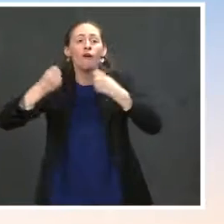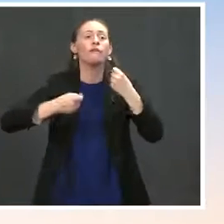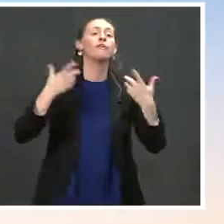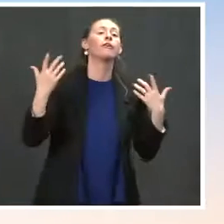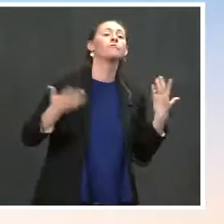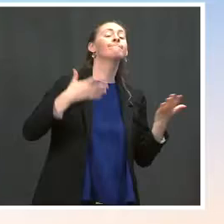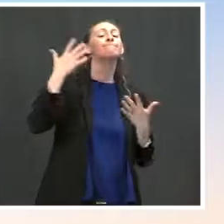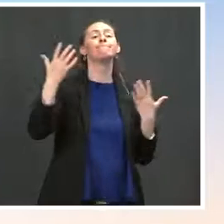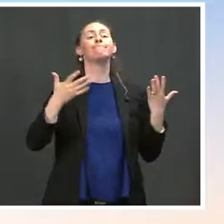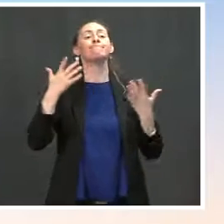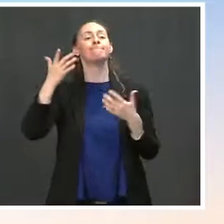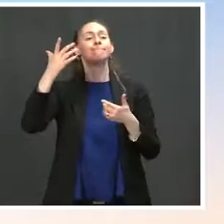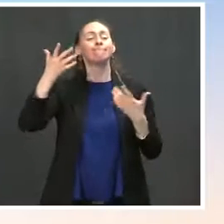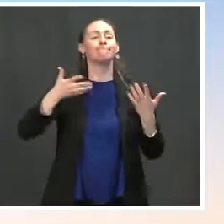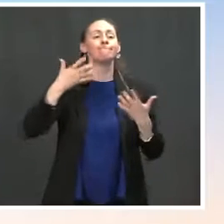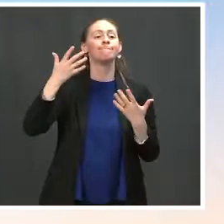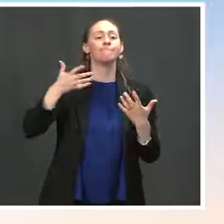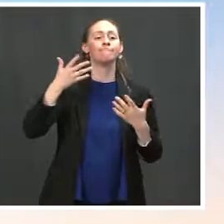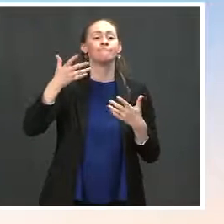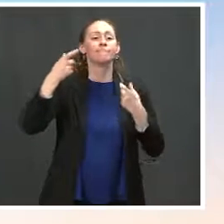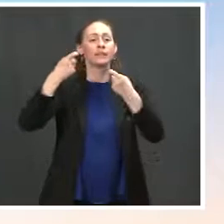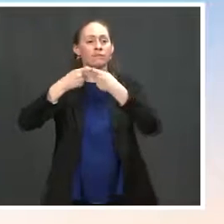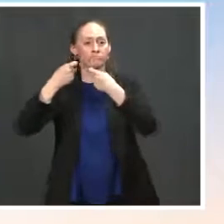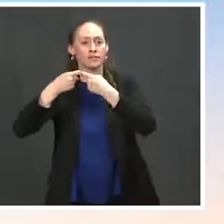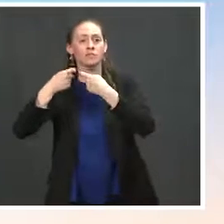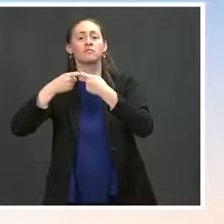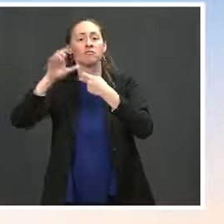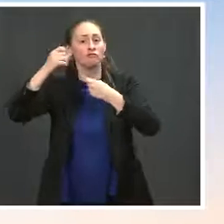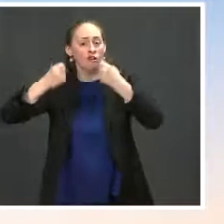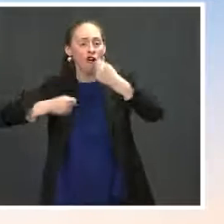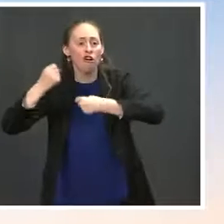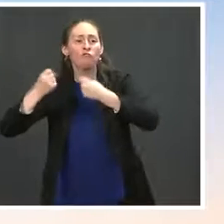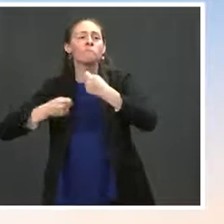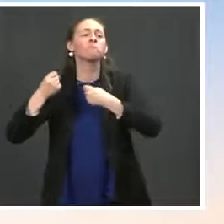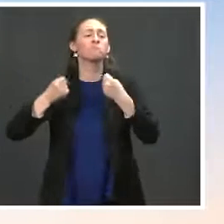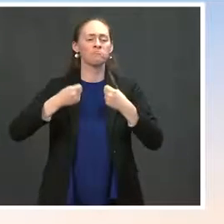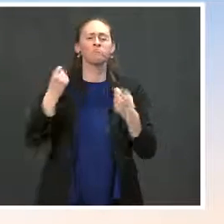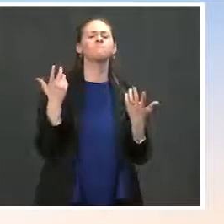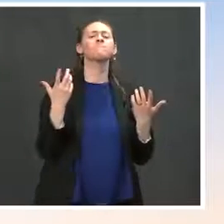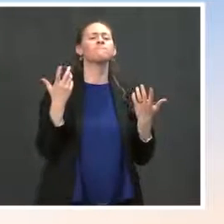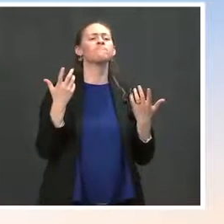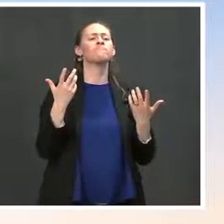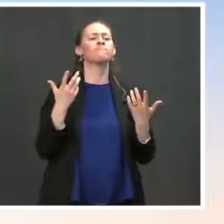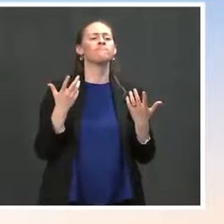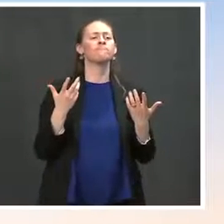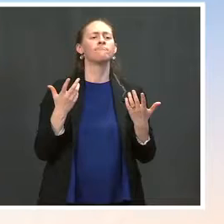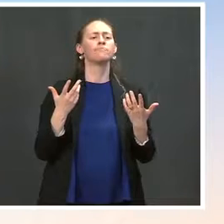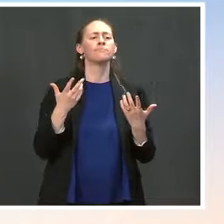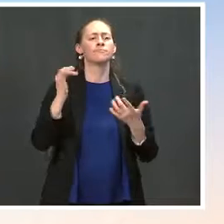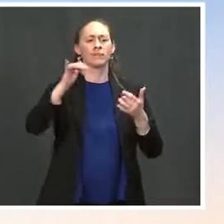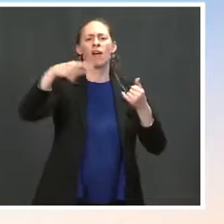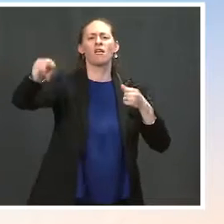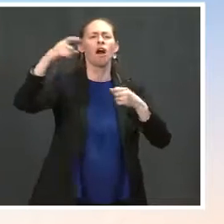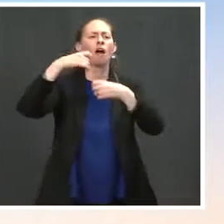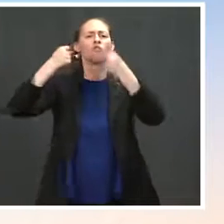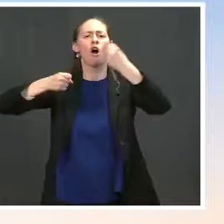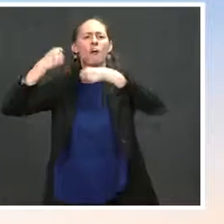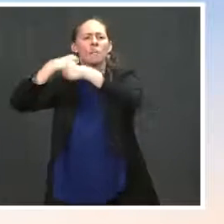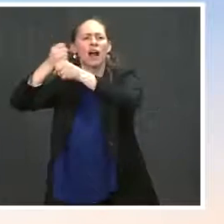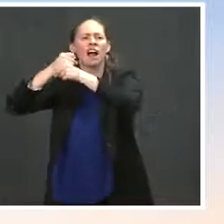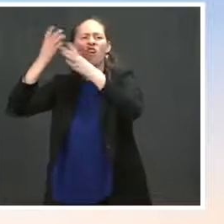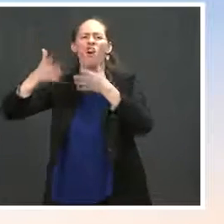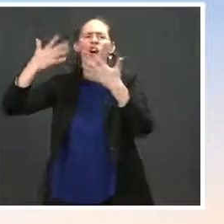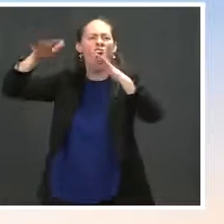future of electric cars. That is something that if you talk to many automakers, they're already moving toward that. I think the